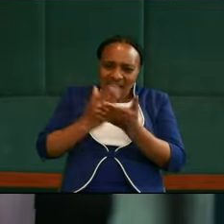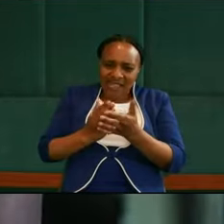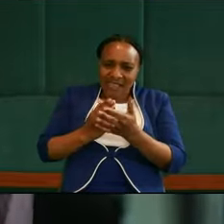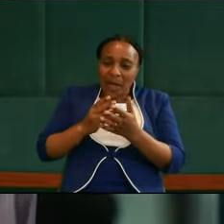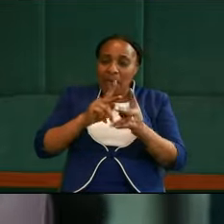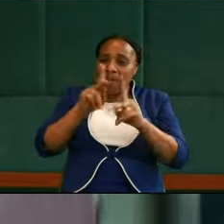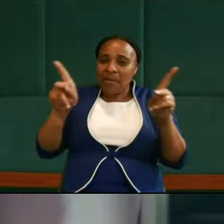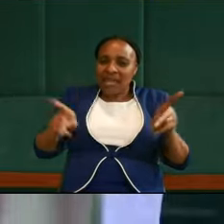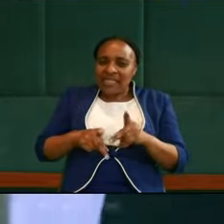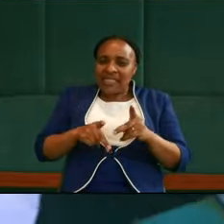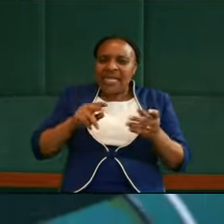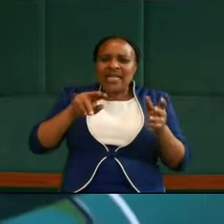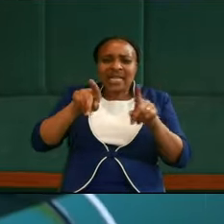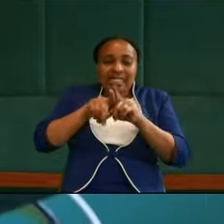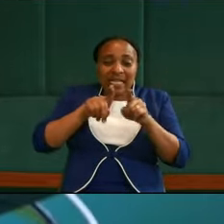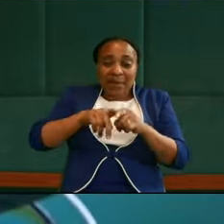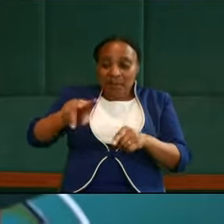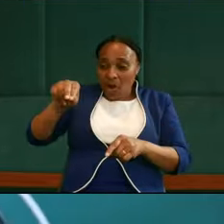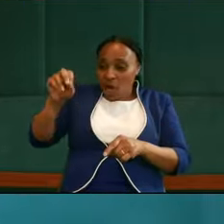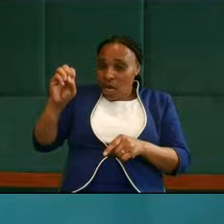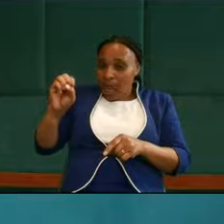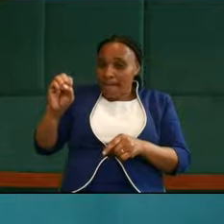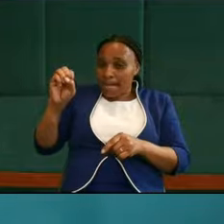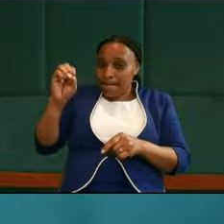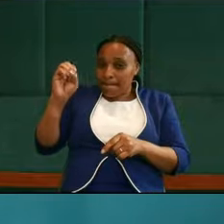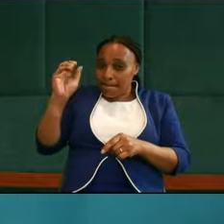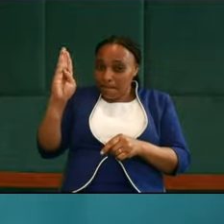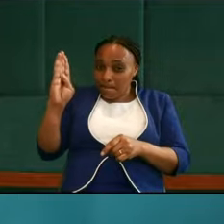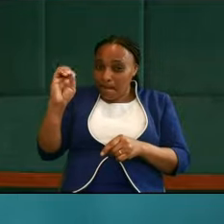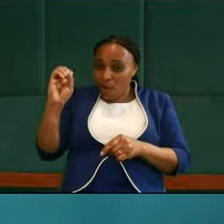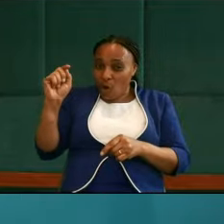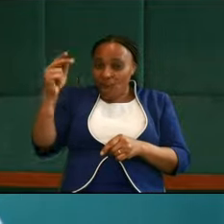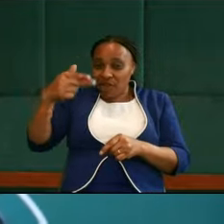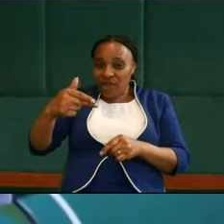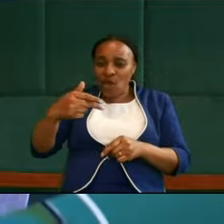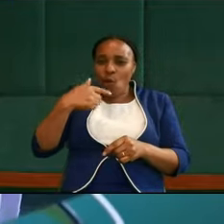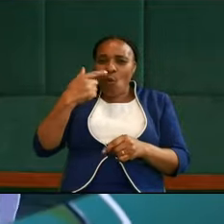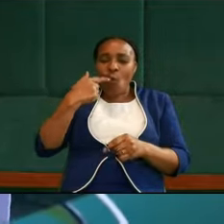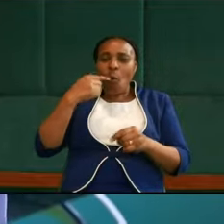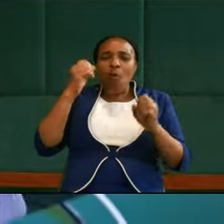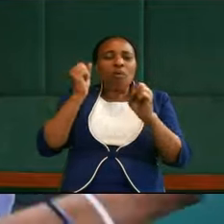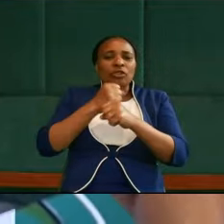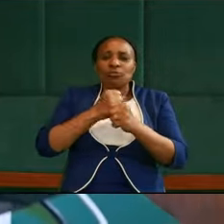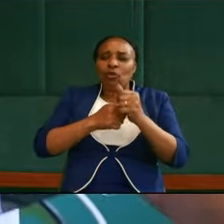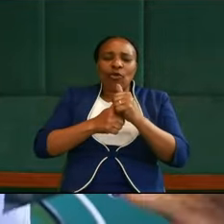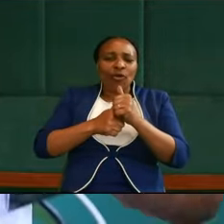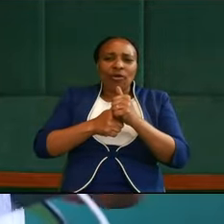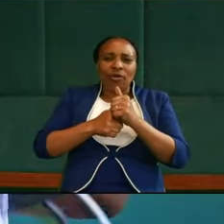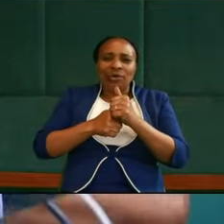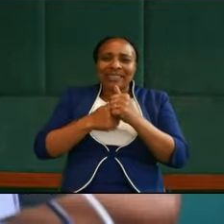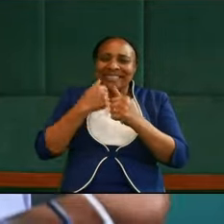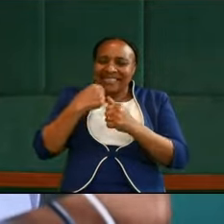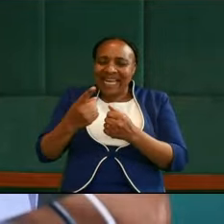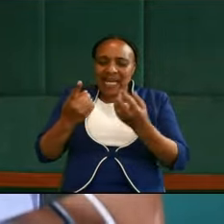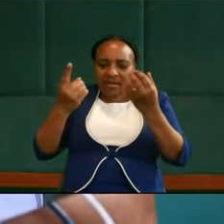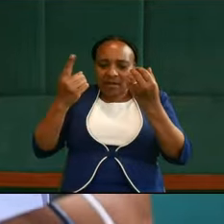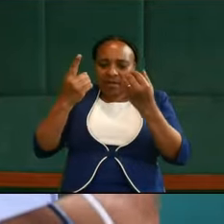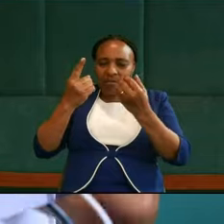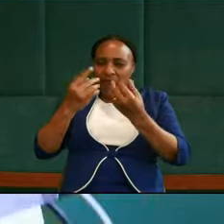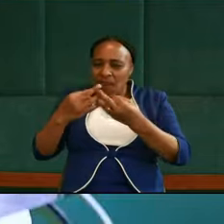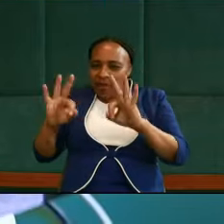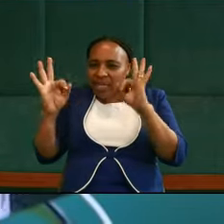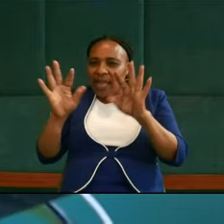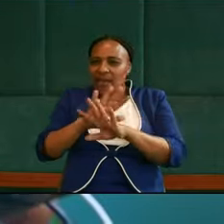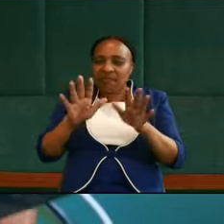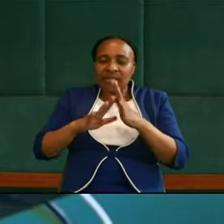some nobles and some elders who are victimizing innocent workers. They are at the downline. They are at managerial